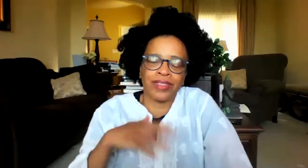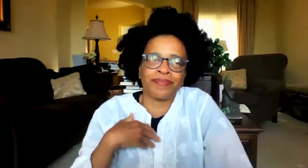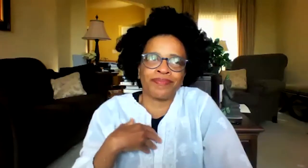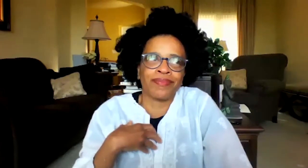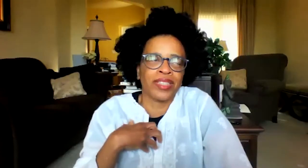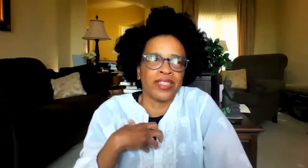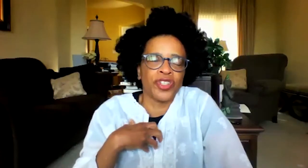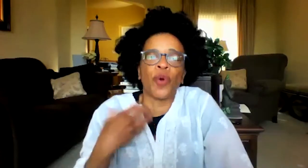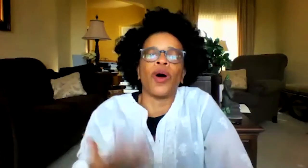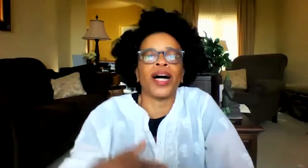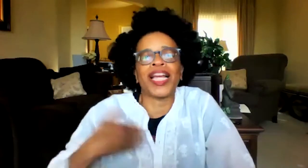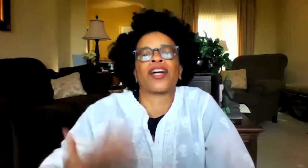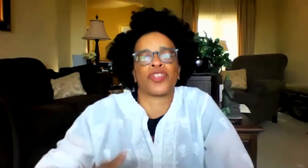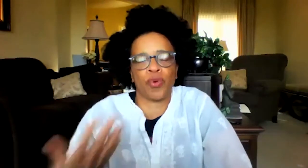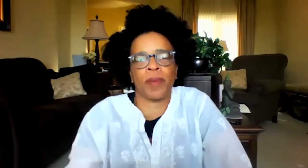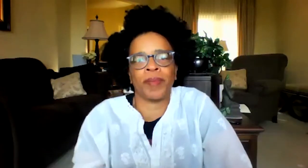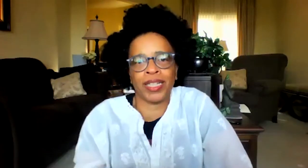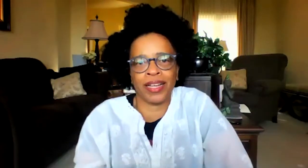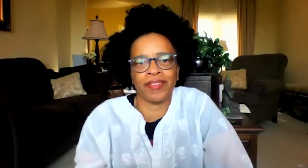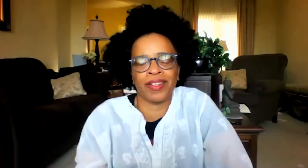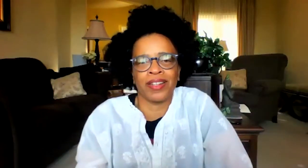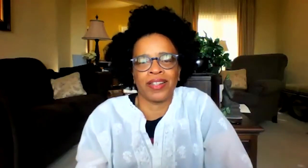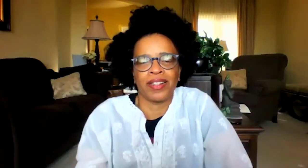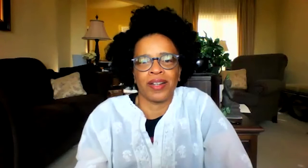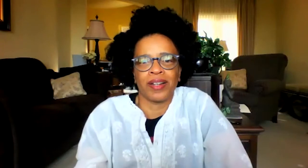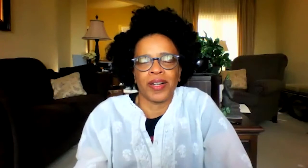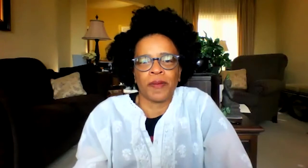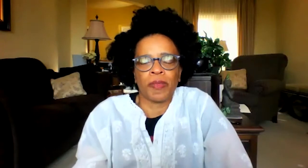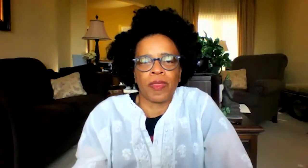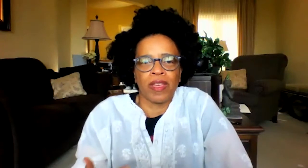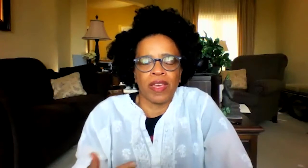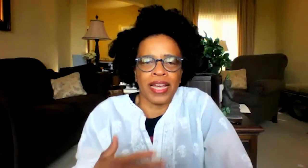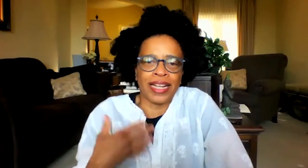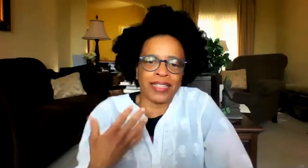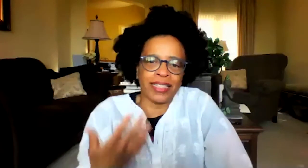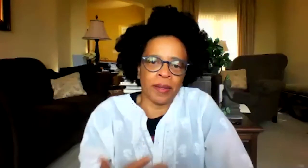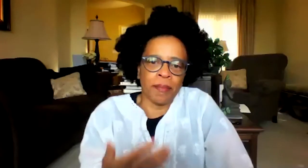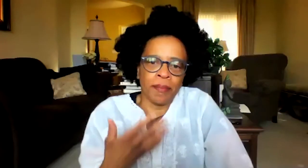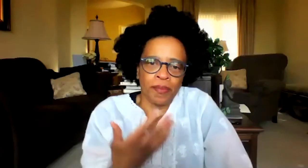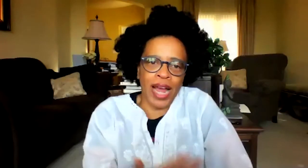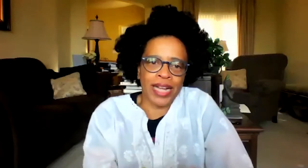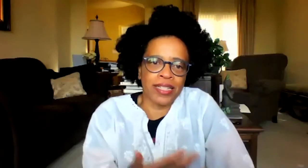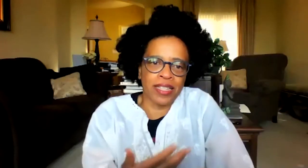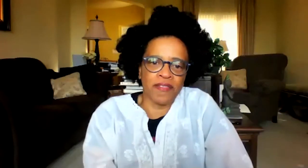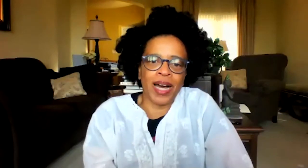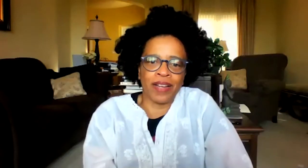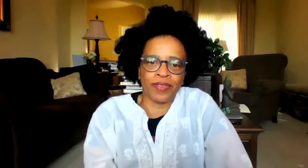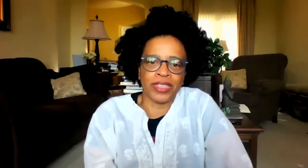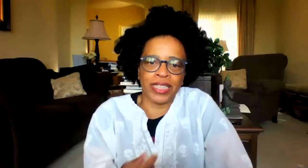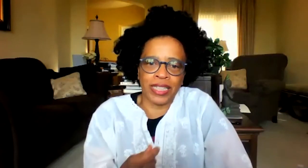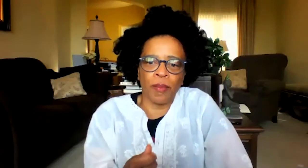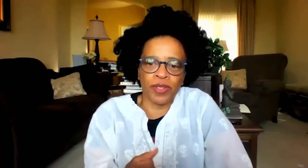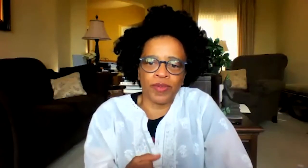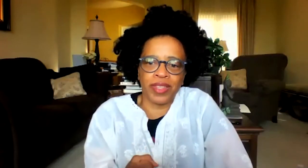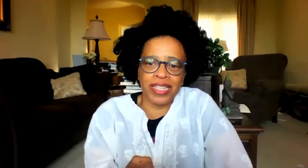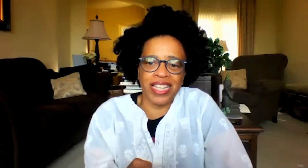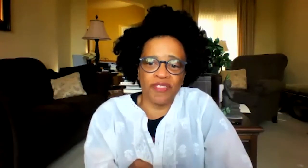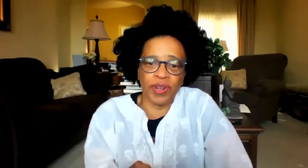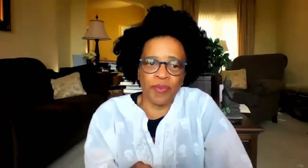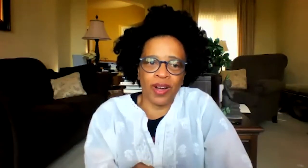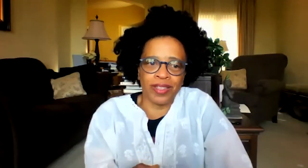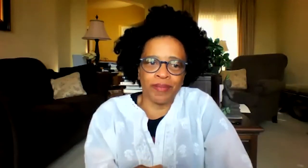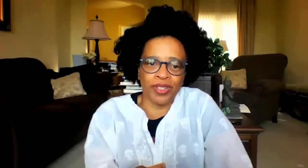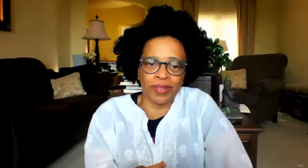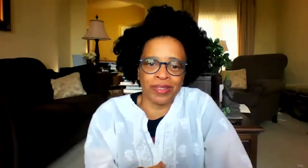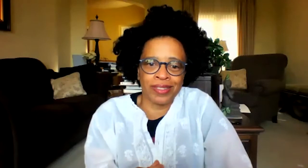of allow to show up in my life. And I think the practices of mindfulness can help us with this